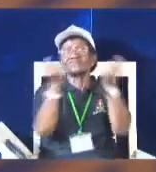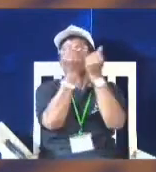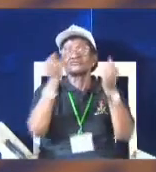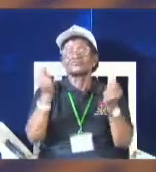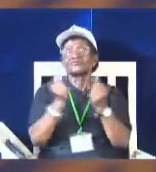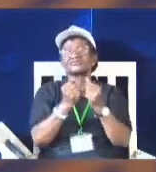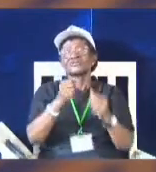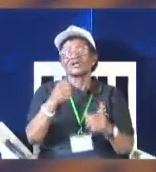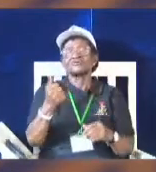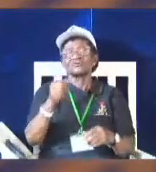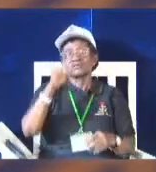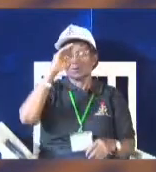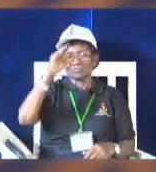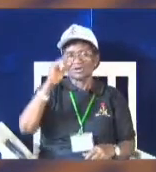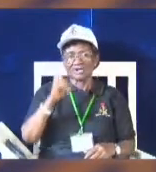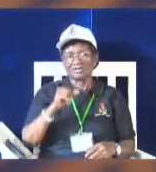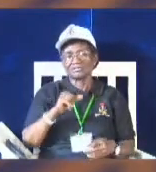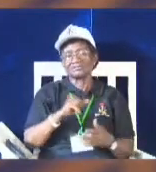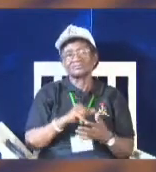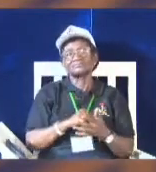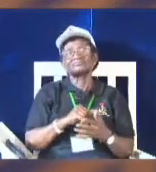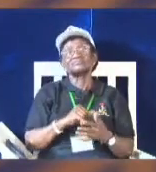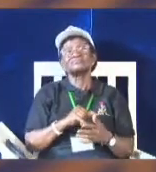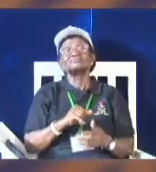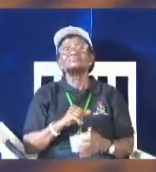He wasn't there when they were doing their fighting.